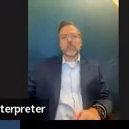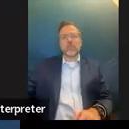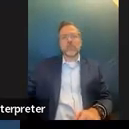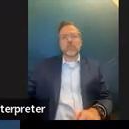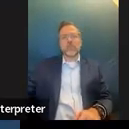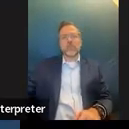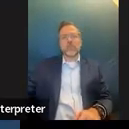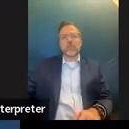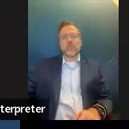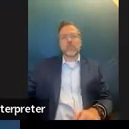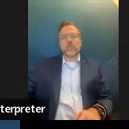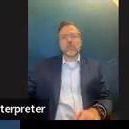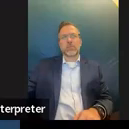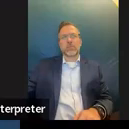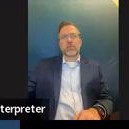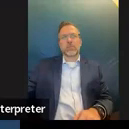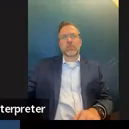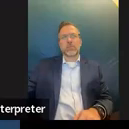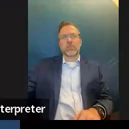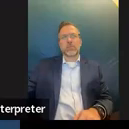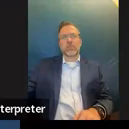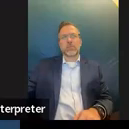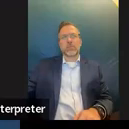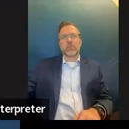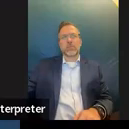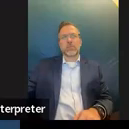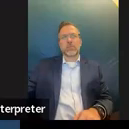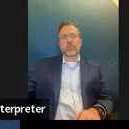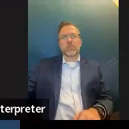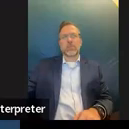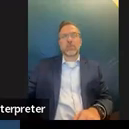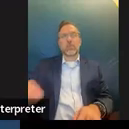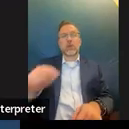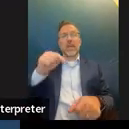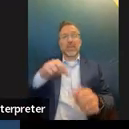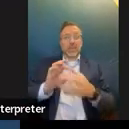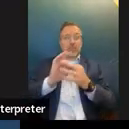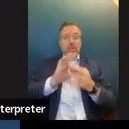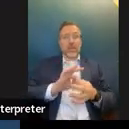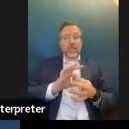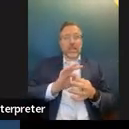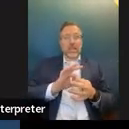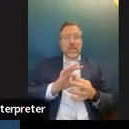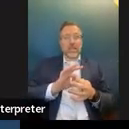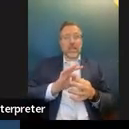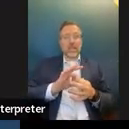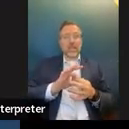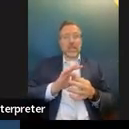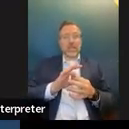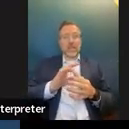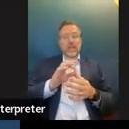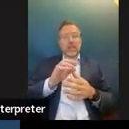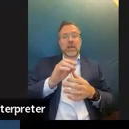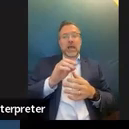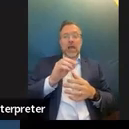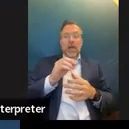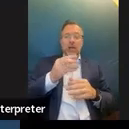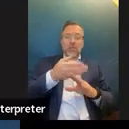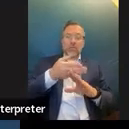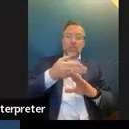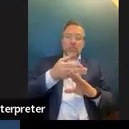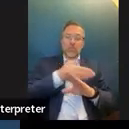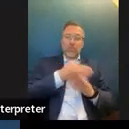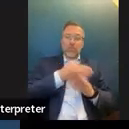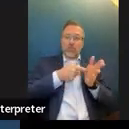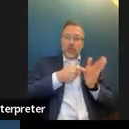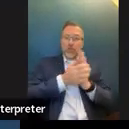And this is related. It is not multiple skills. You don't want multiple skills in there, or prerequisite skills. And there's a little caveat